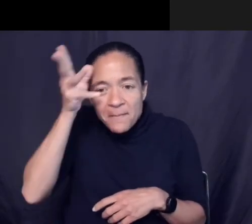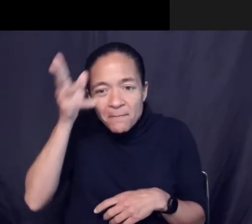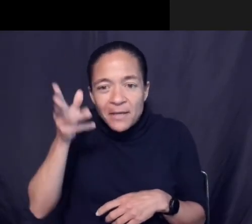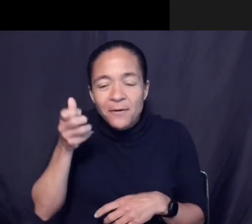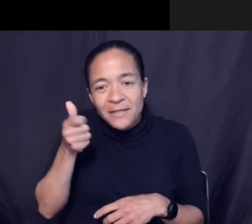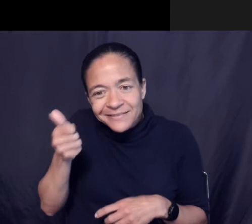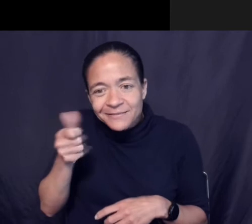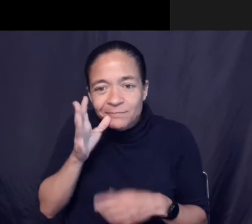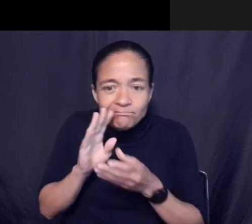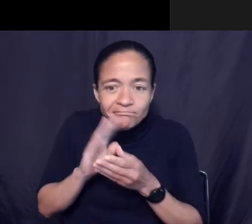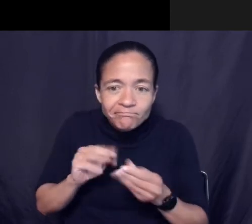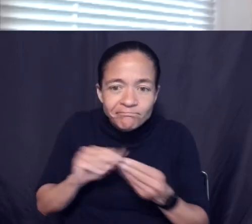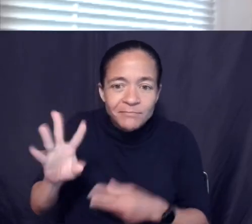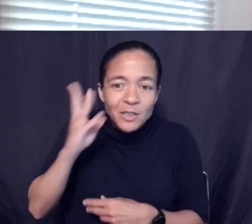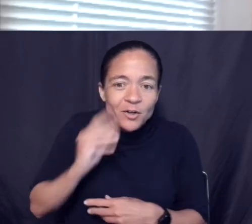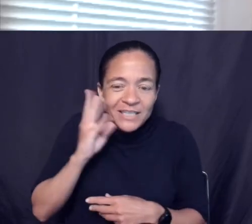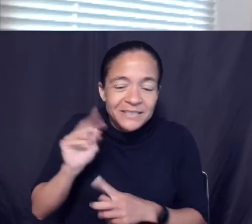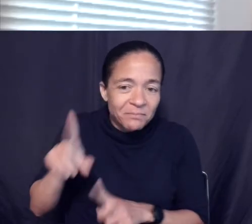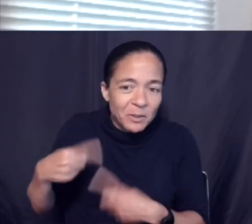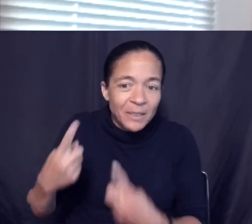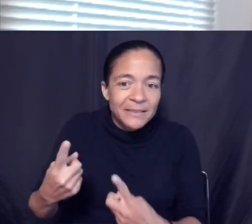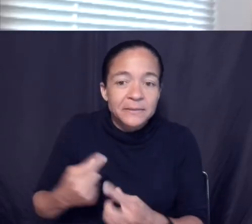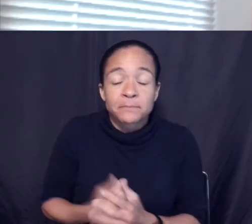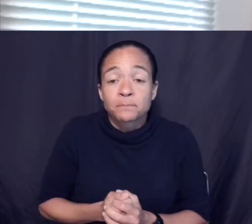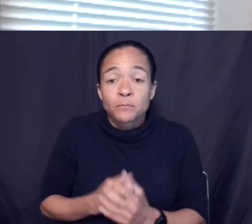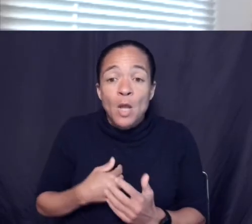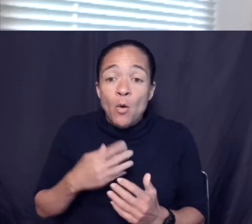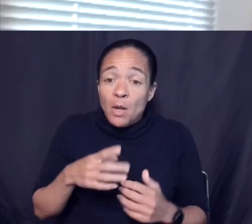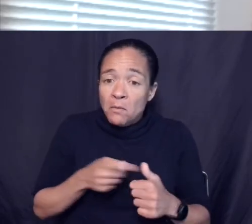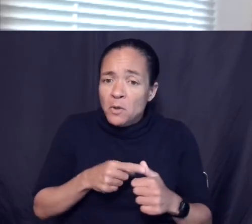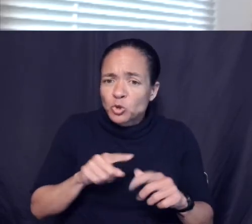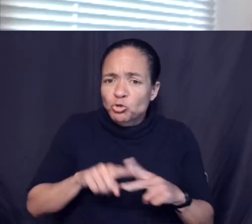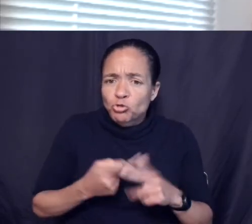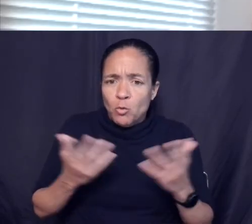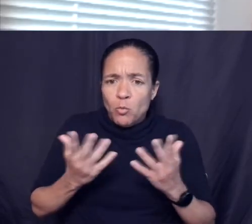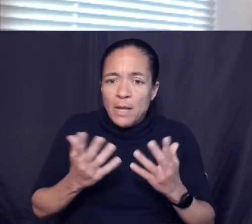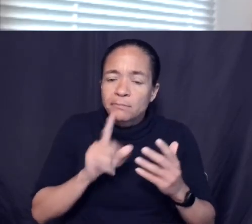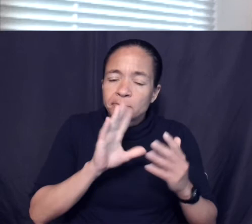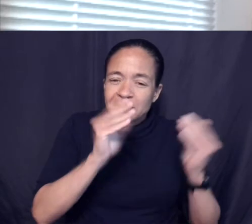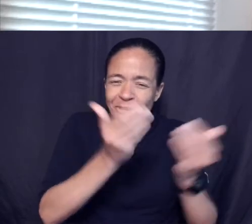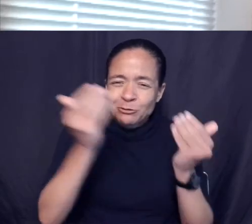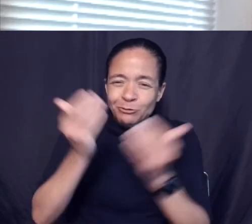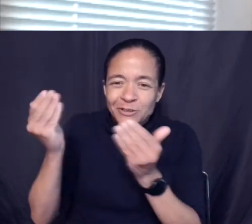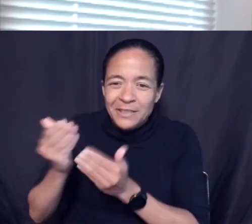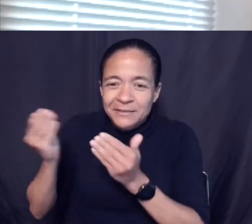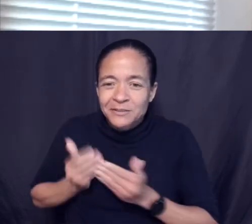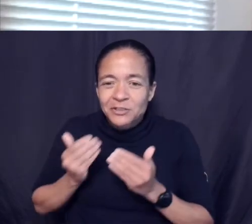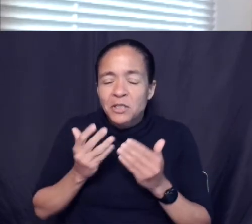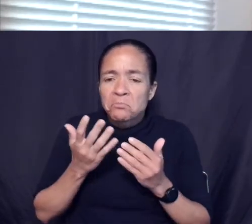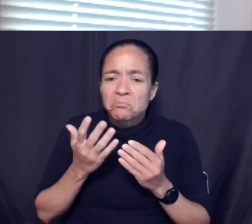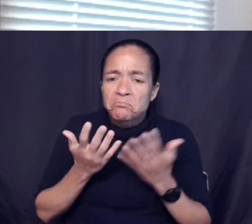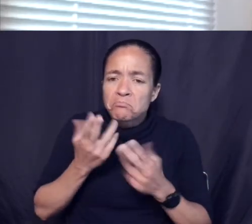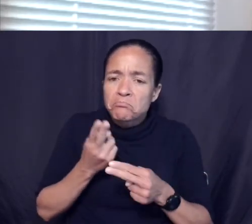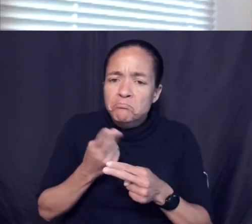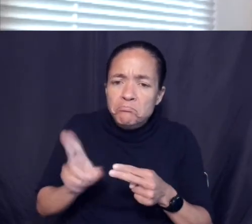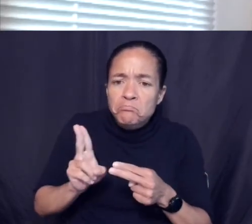about their experiences today. So I think we'll get started just by everybody introducing themselves, maybe telling us a little bit about your